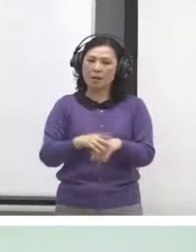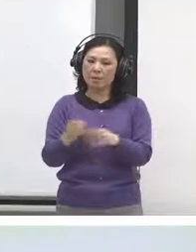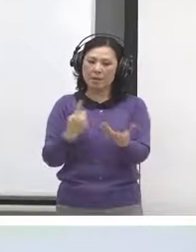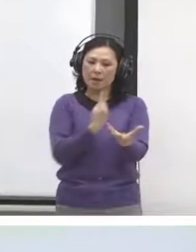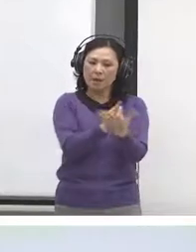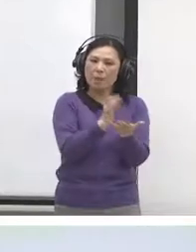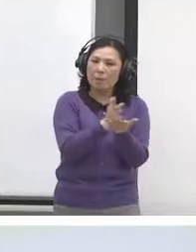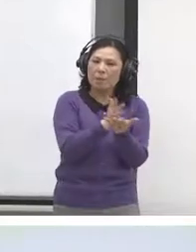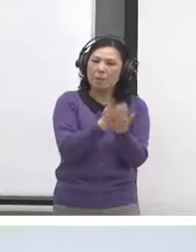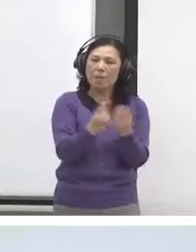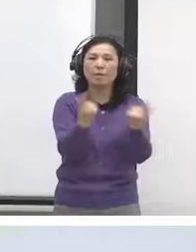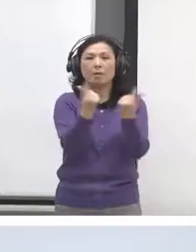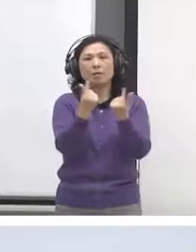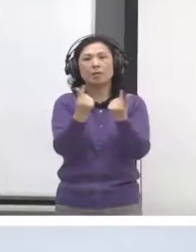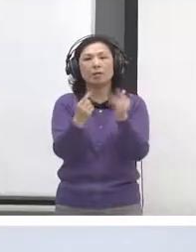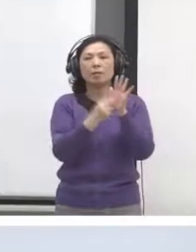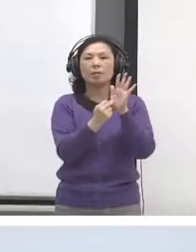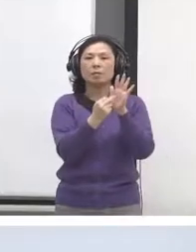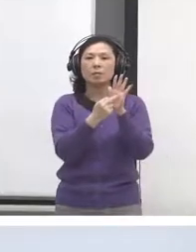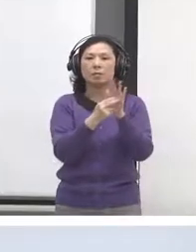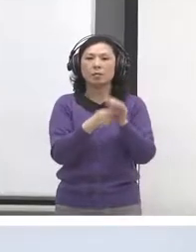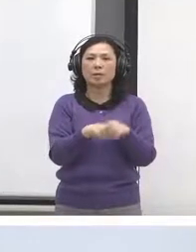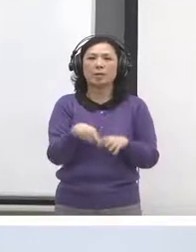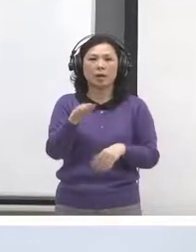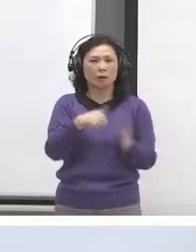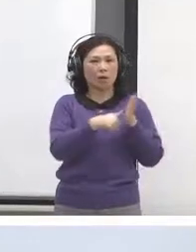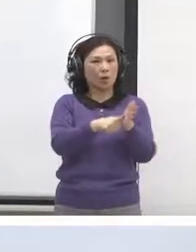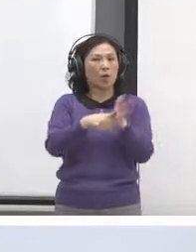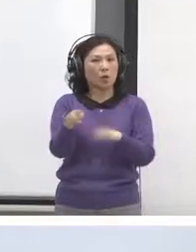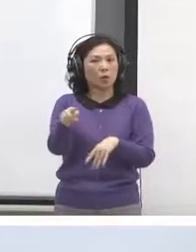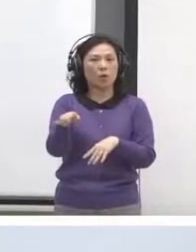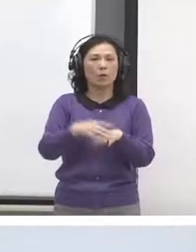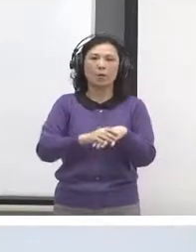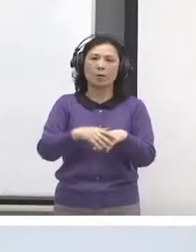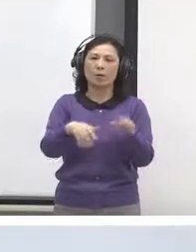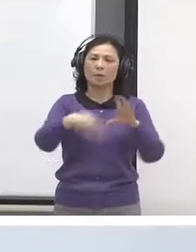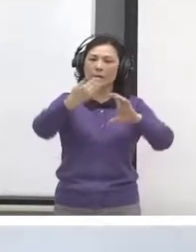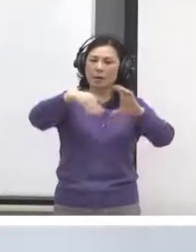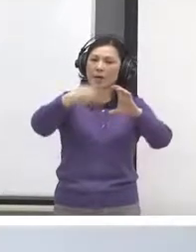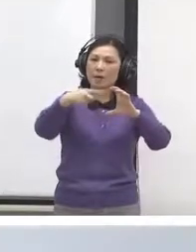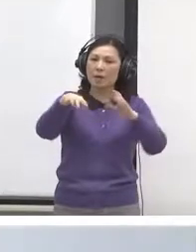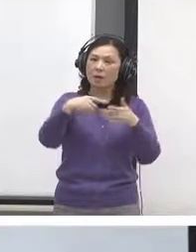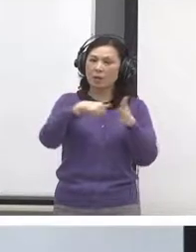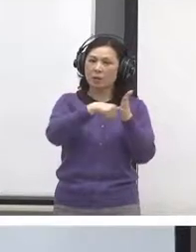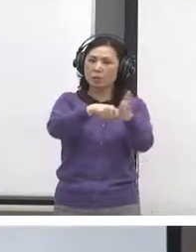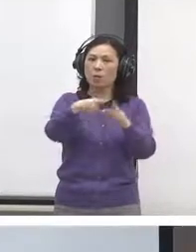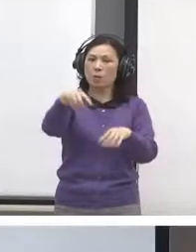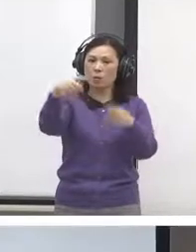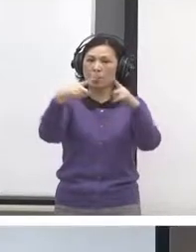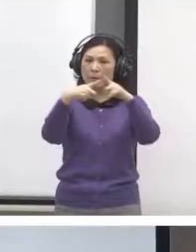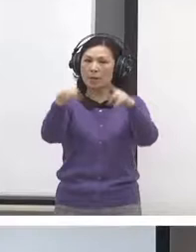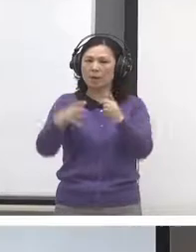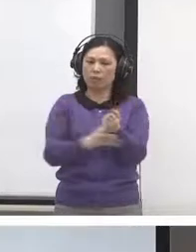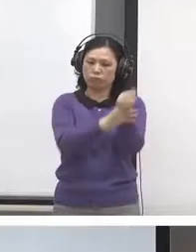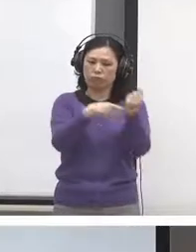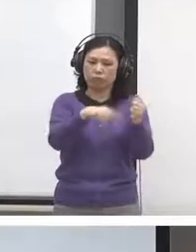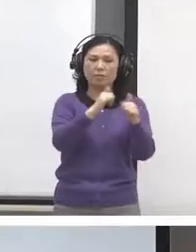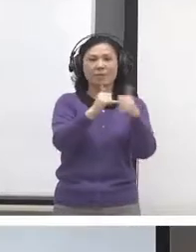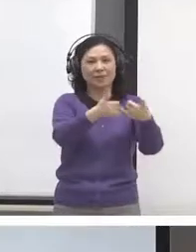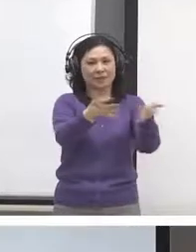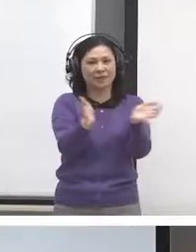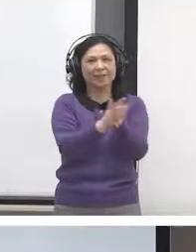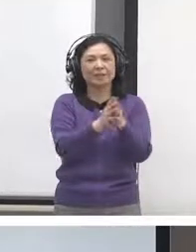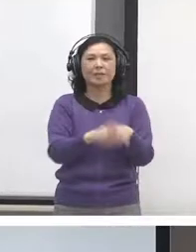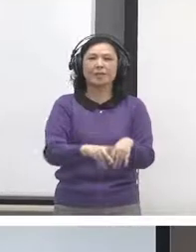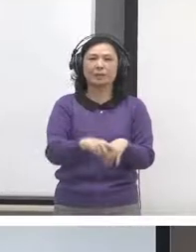tech activist, and she supported the community from the start, sharing our values and helping to build the movement. In 2016, she spoke at